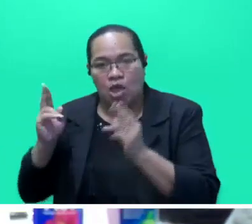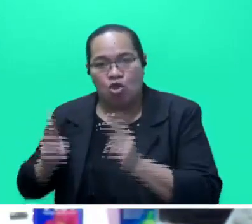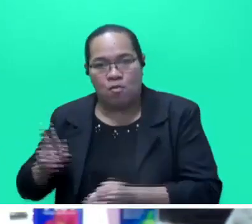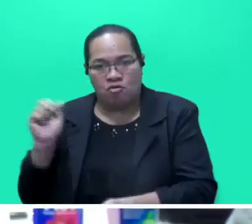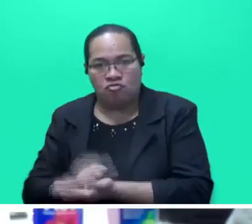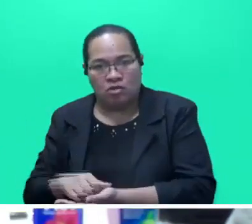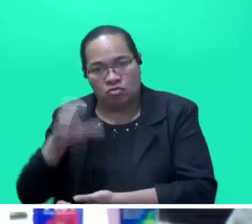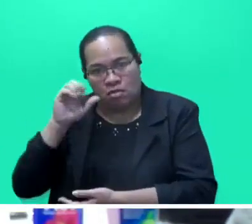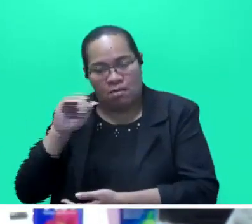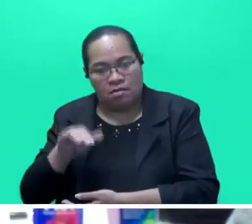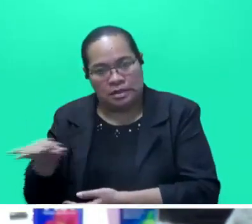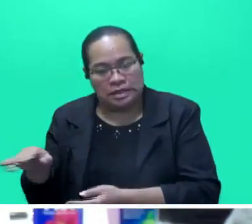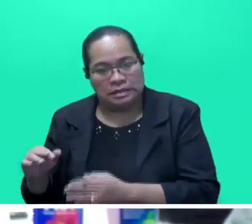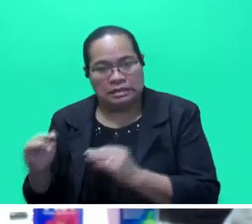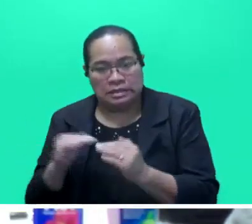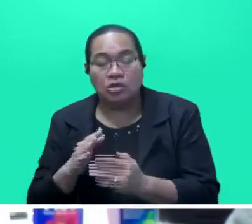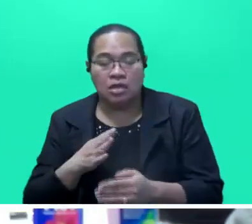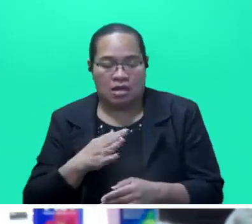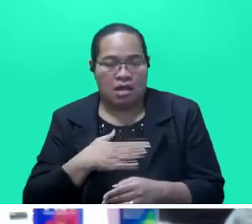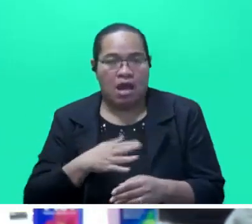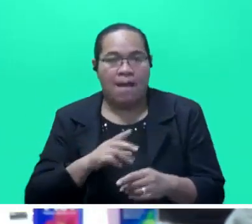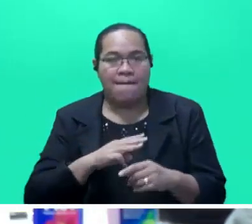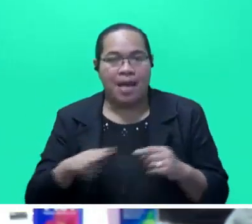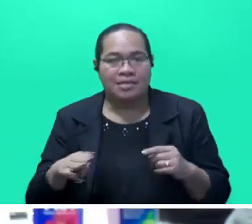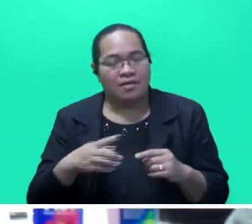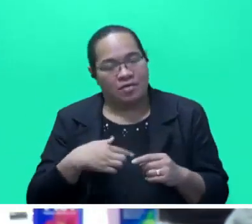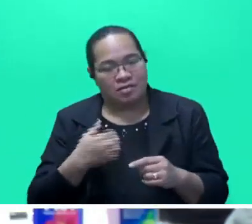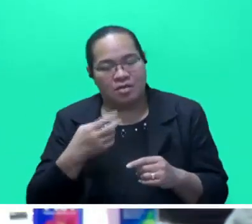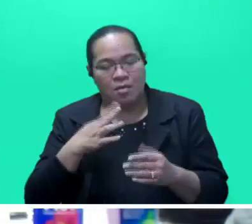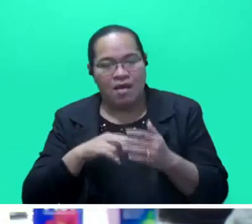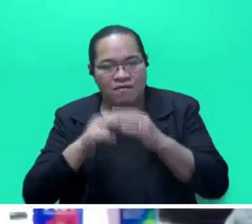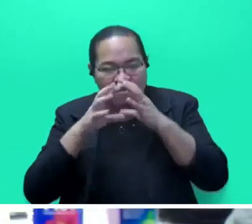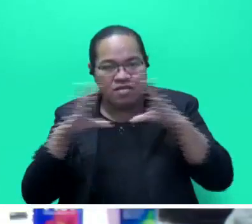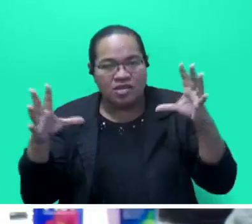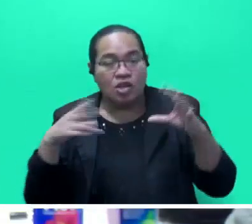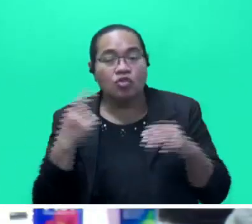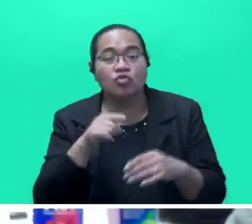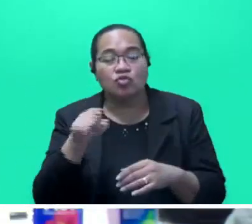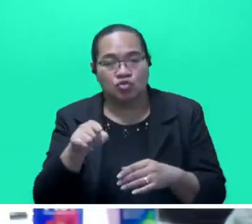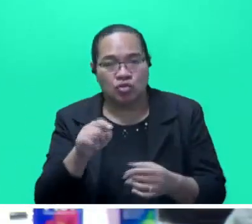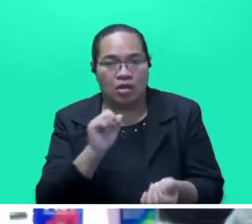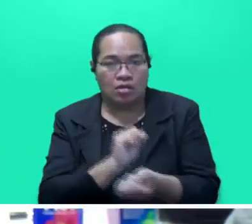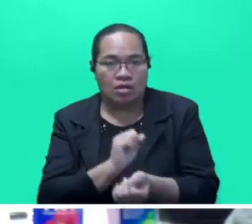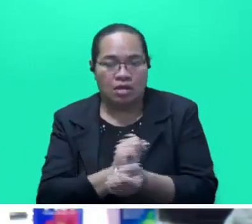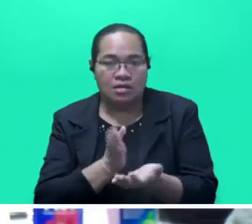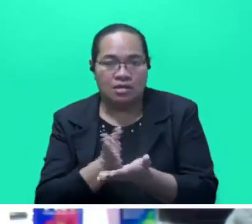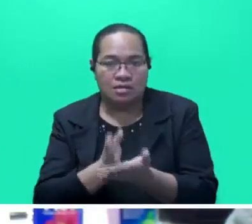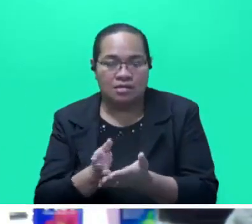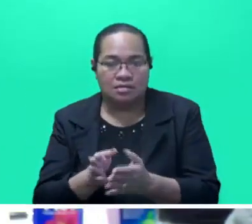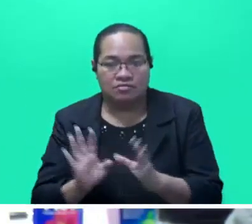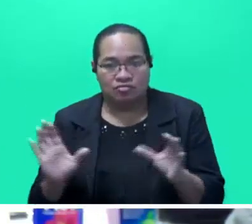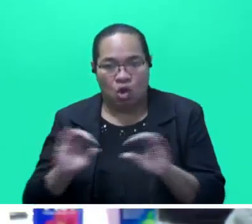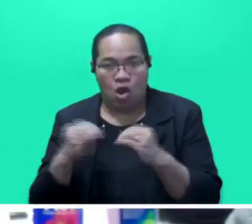is the message I have outlined in my visit to the Fiji Correction Service,